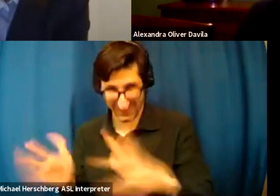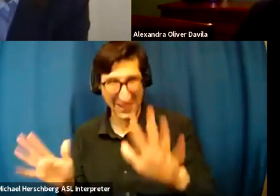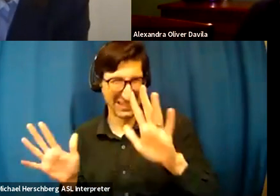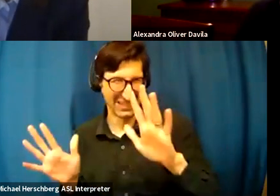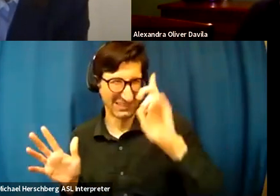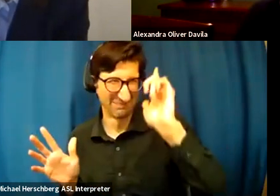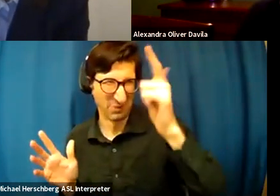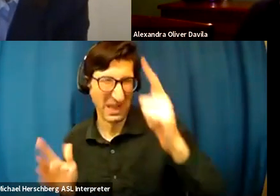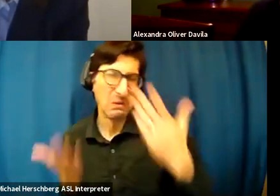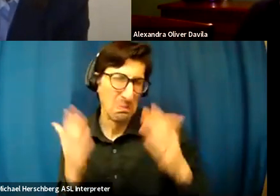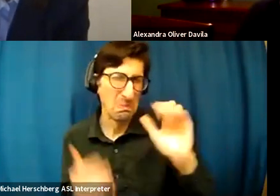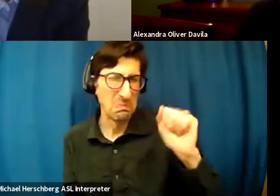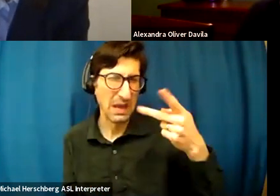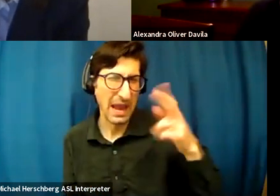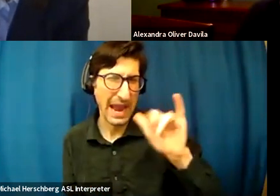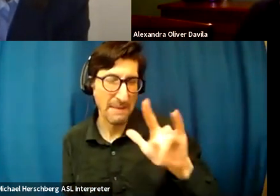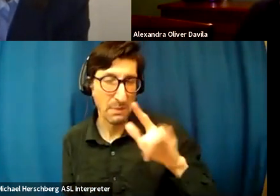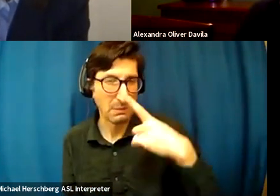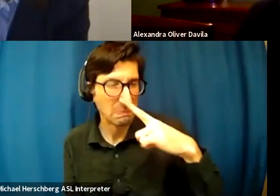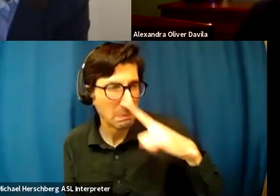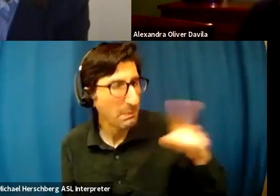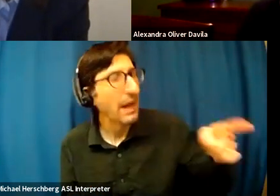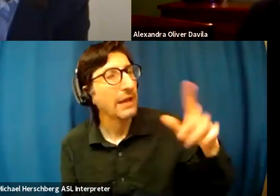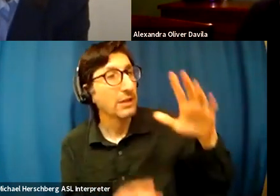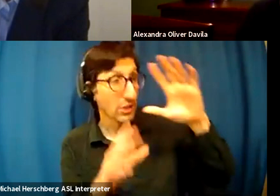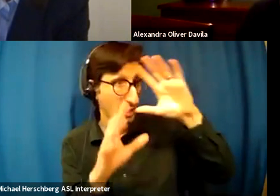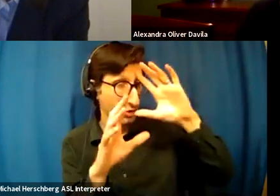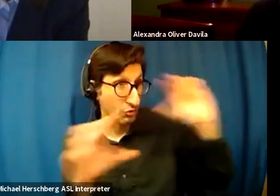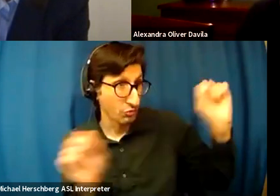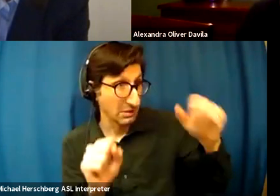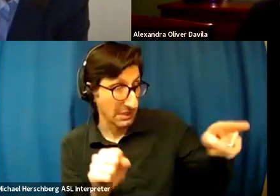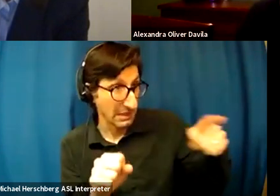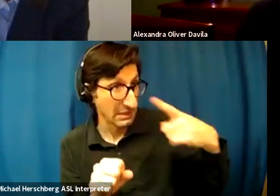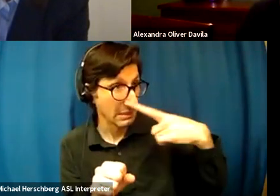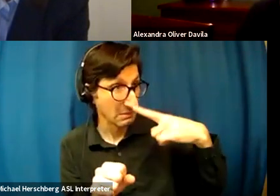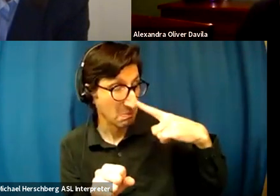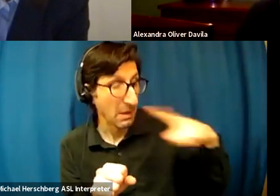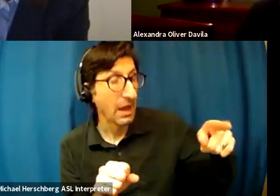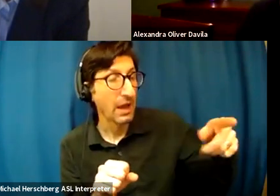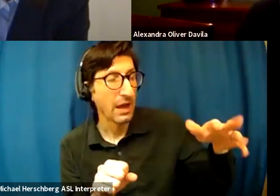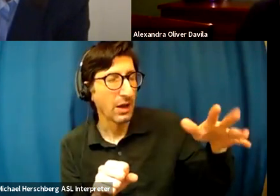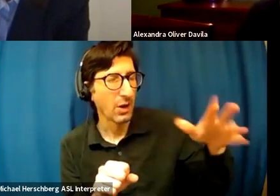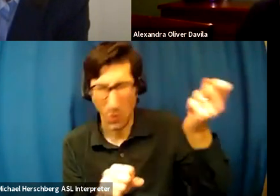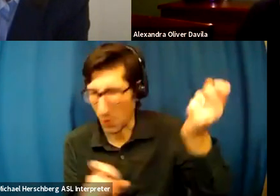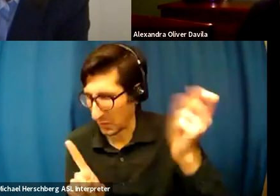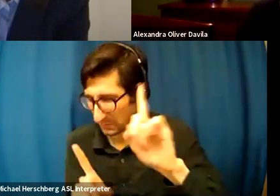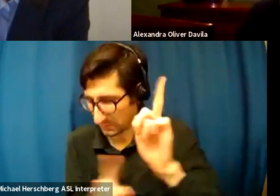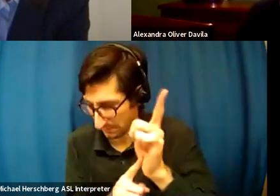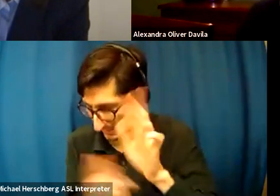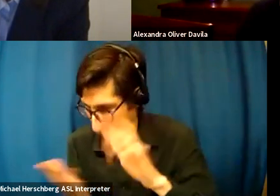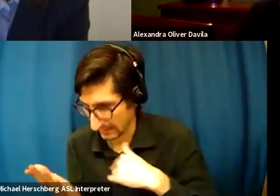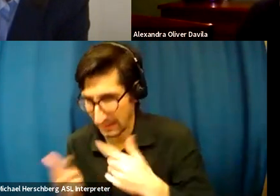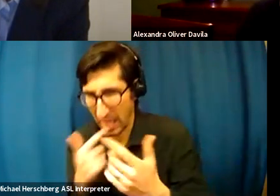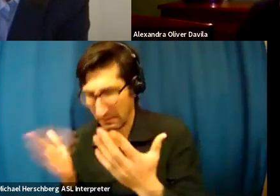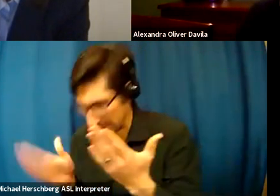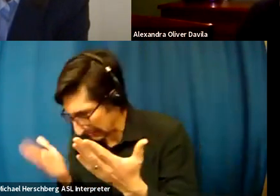to have a update from the academics. Give me one second. Have an update from